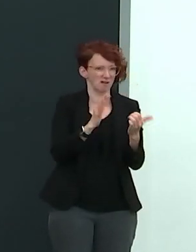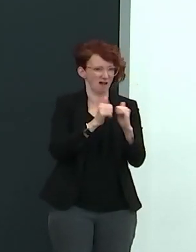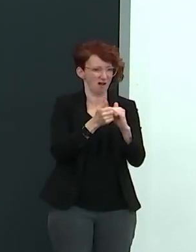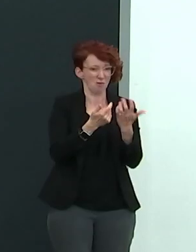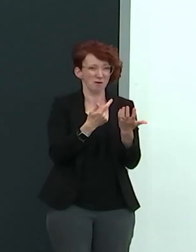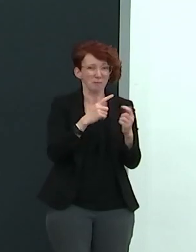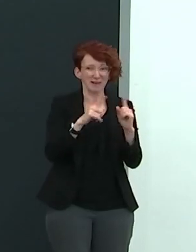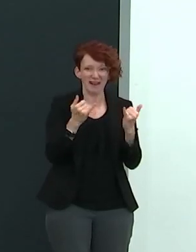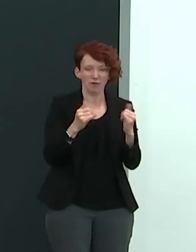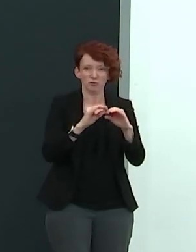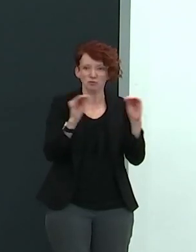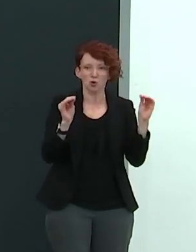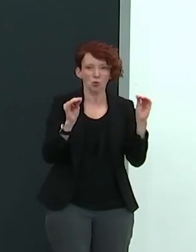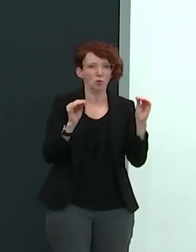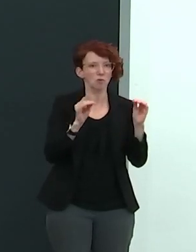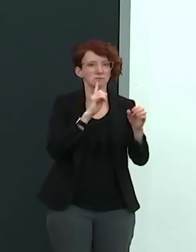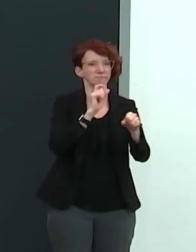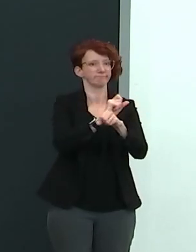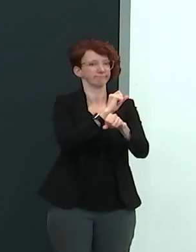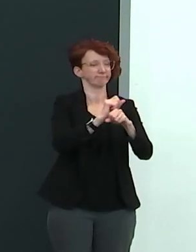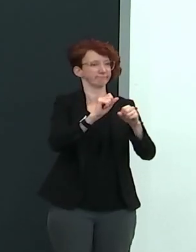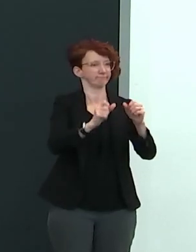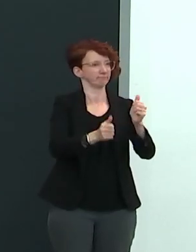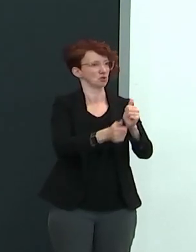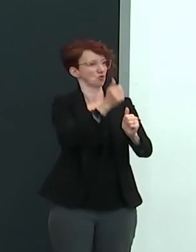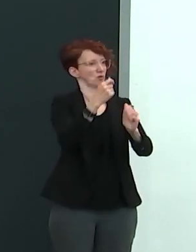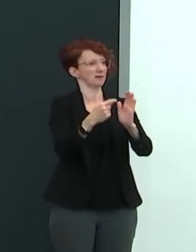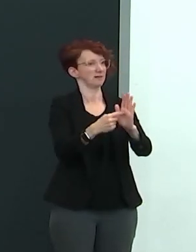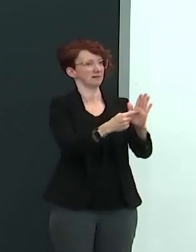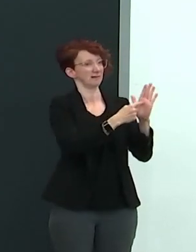majority presentation for individuals within the population.